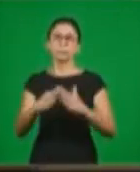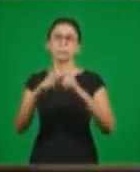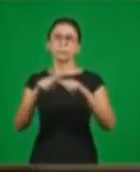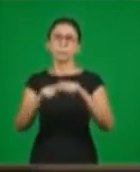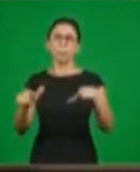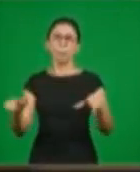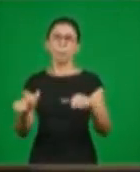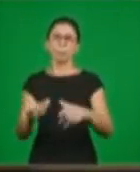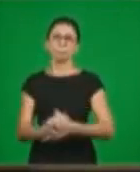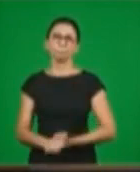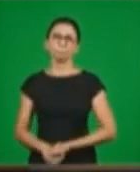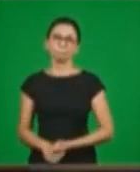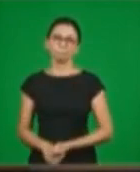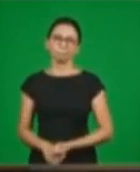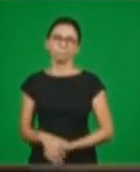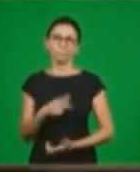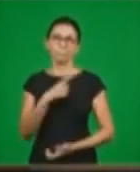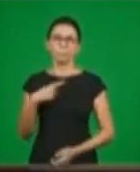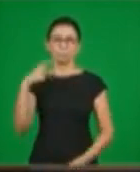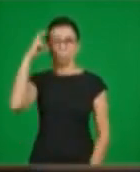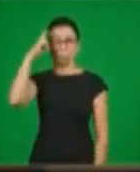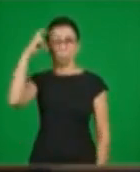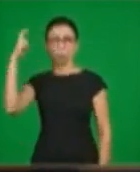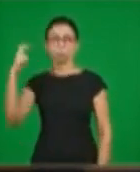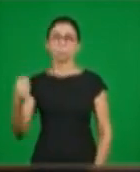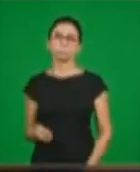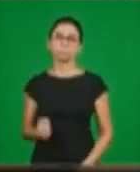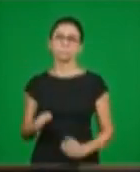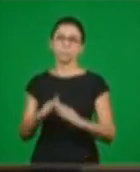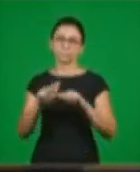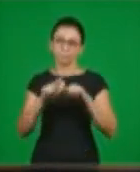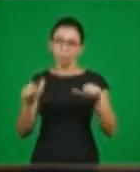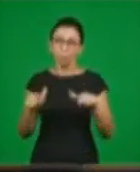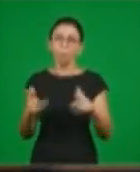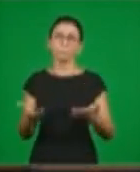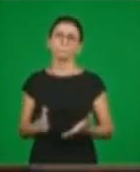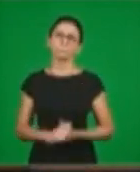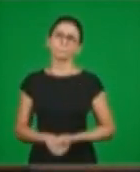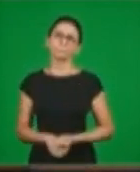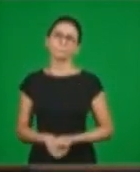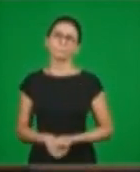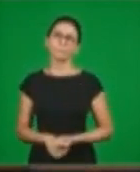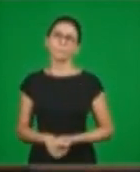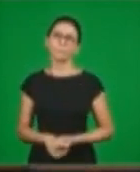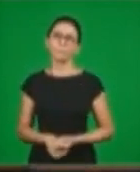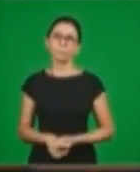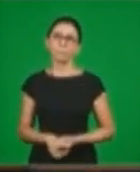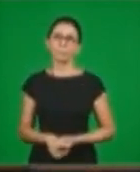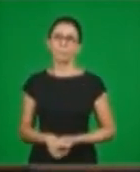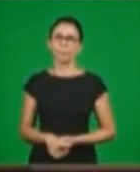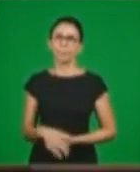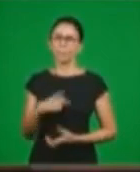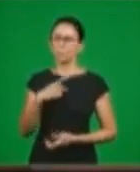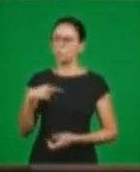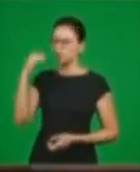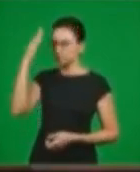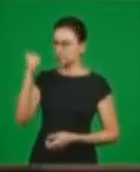church was empty. That's a problem. There it is. And